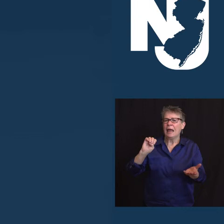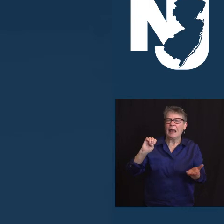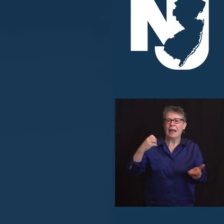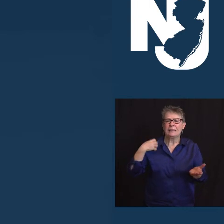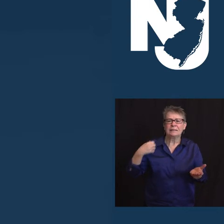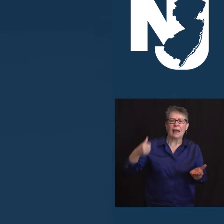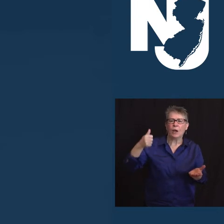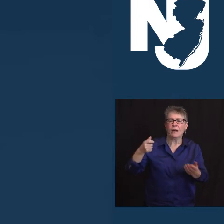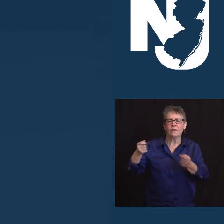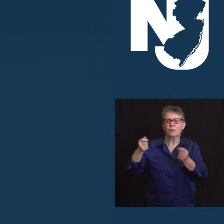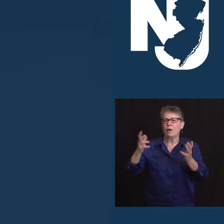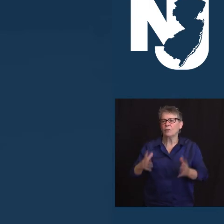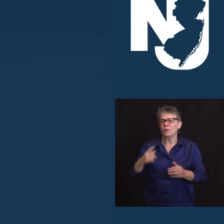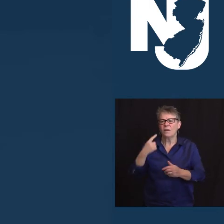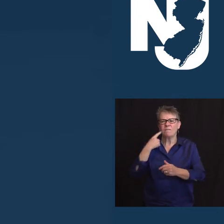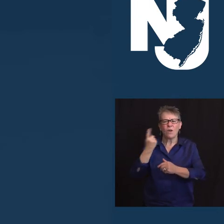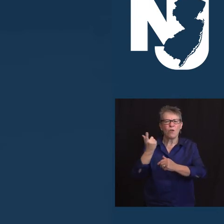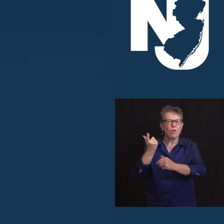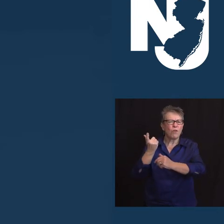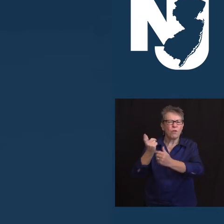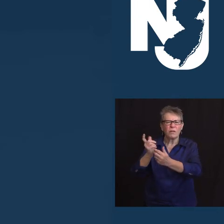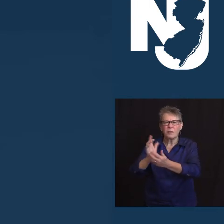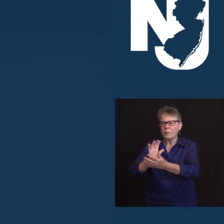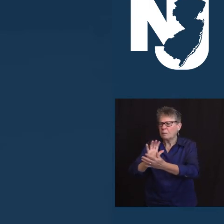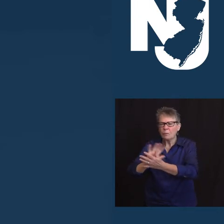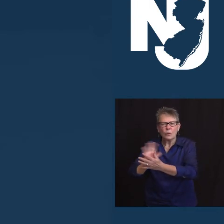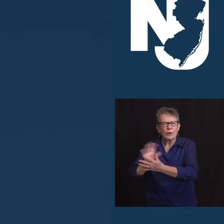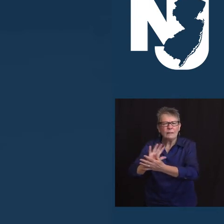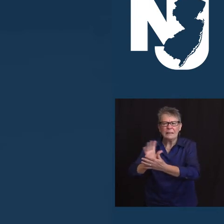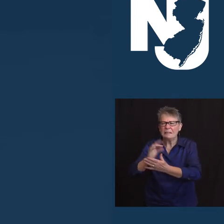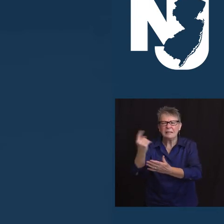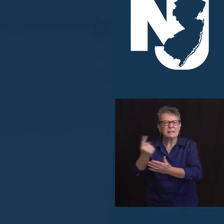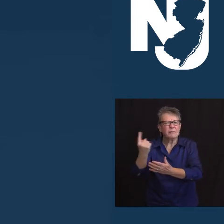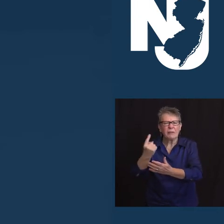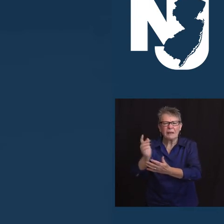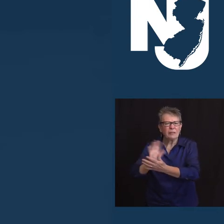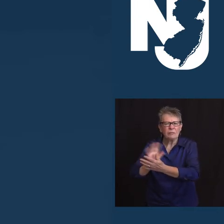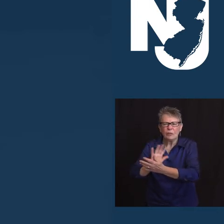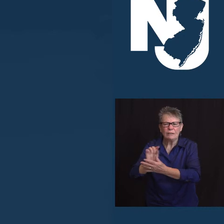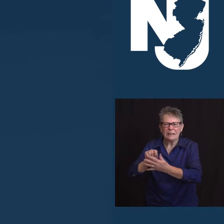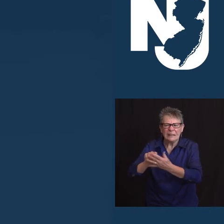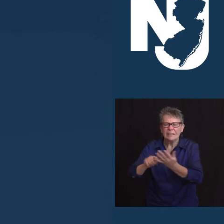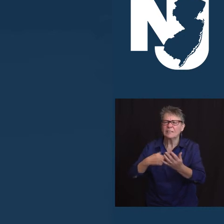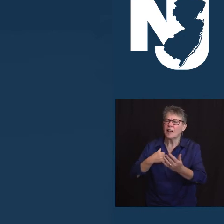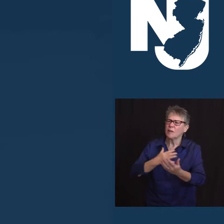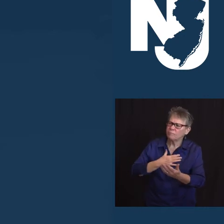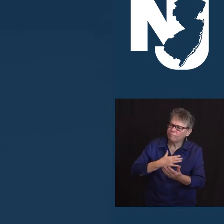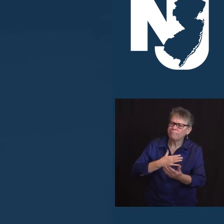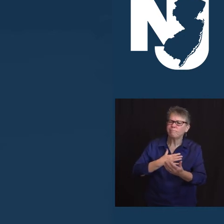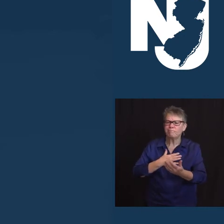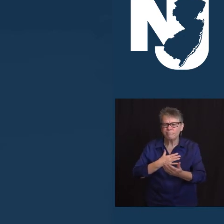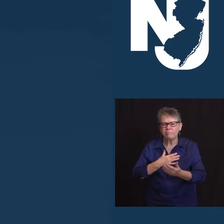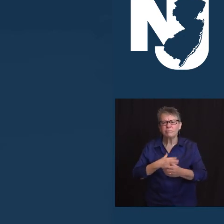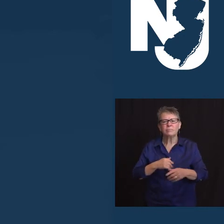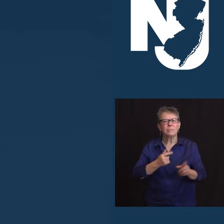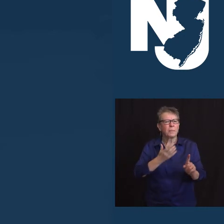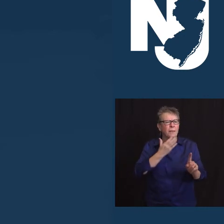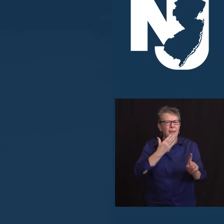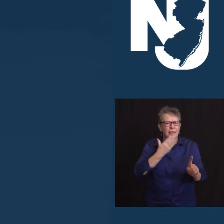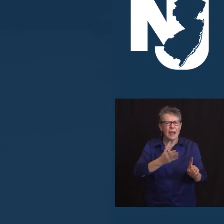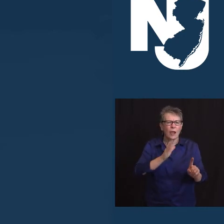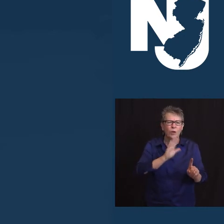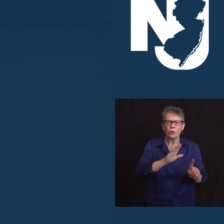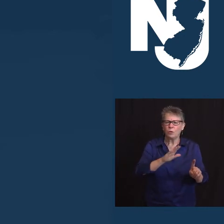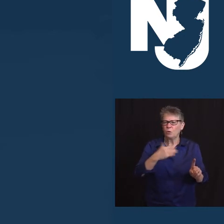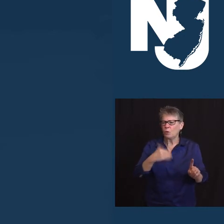Bill's memory also be a blessing to those who mourn him. We thank him for being a proud and exemplary member of our New